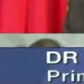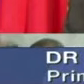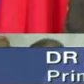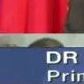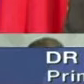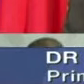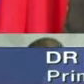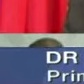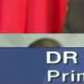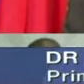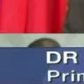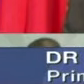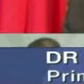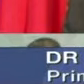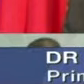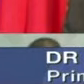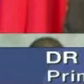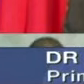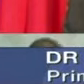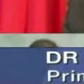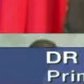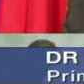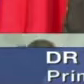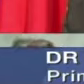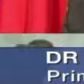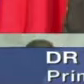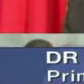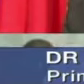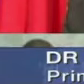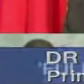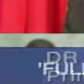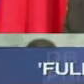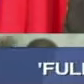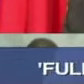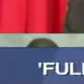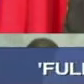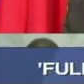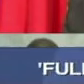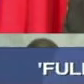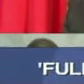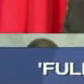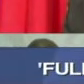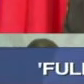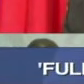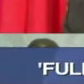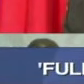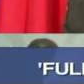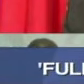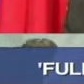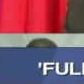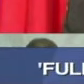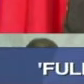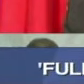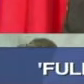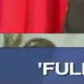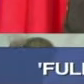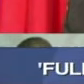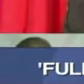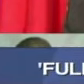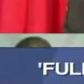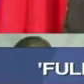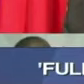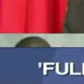in August, but in July. So in towards the middle of July, we expect to get our first shipment, CARICOM,